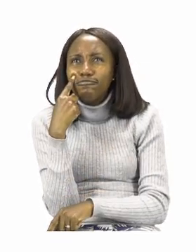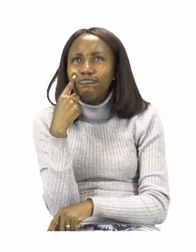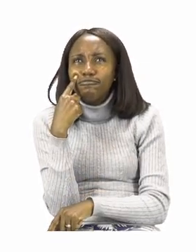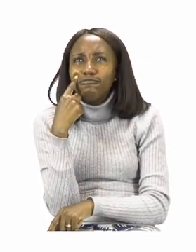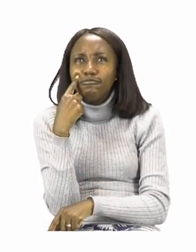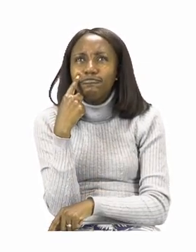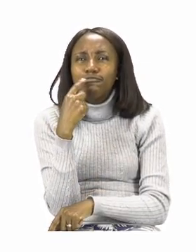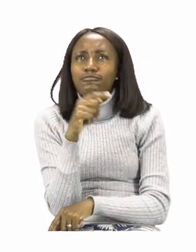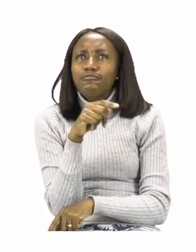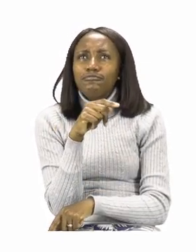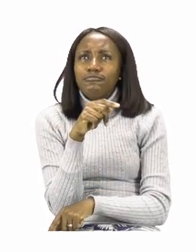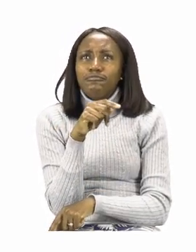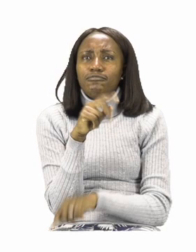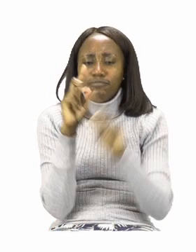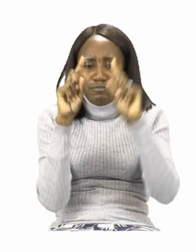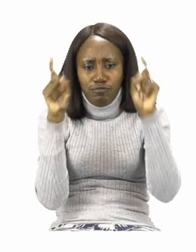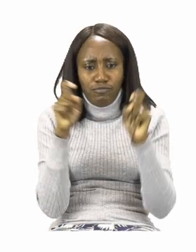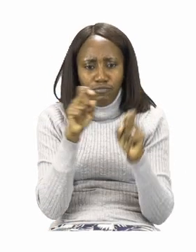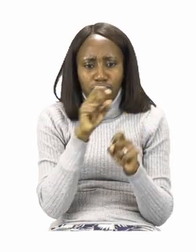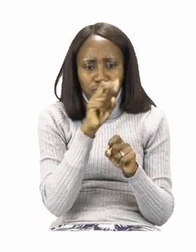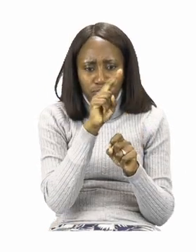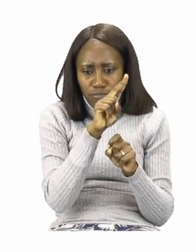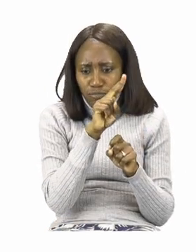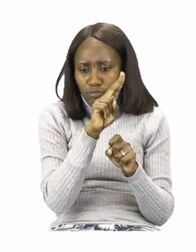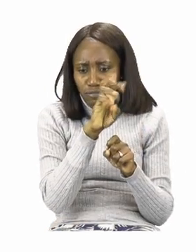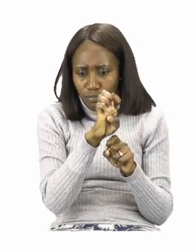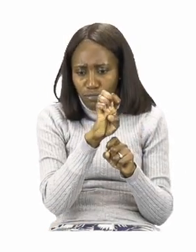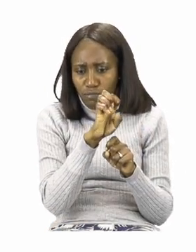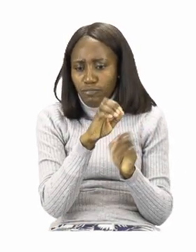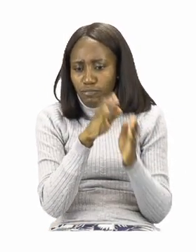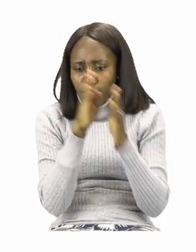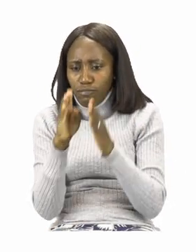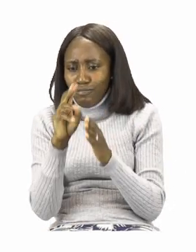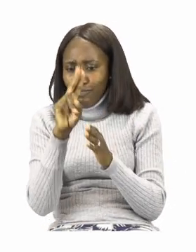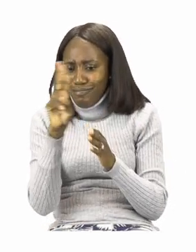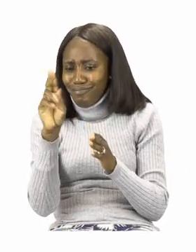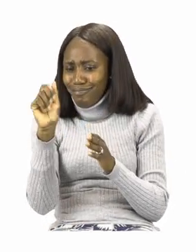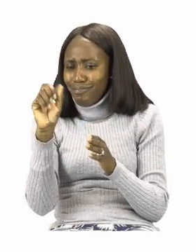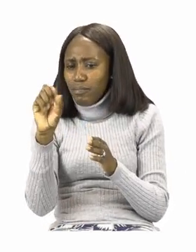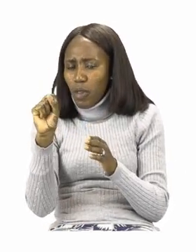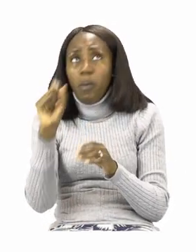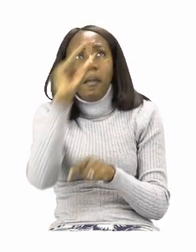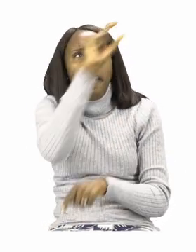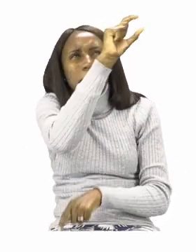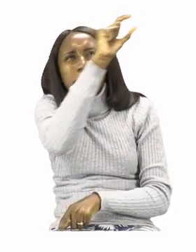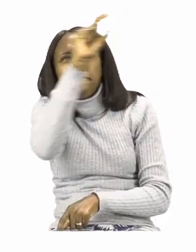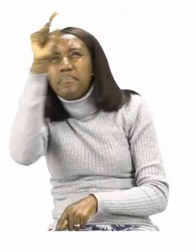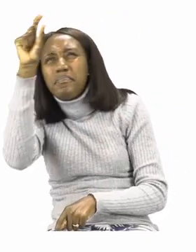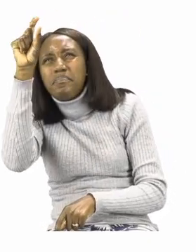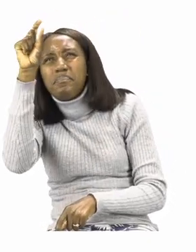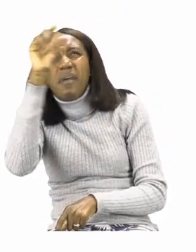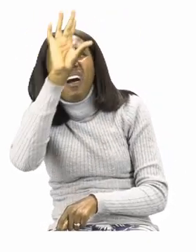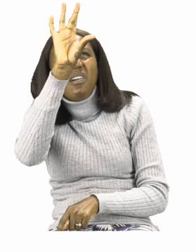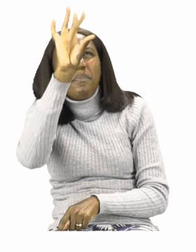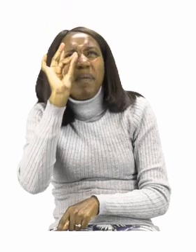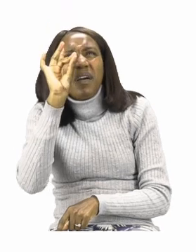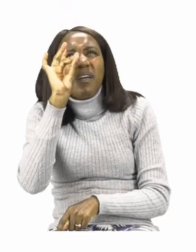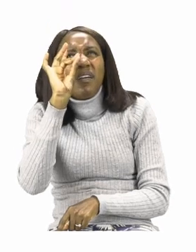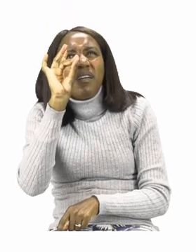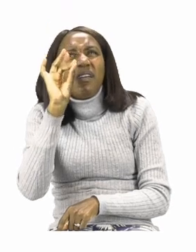which gives you a clue as to which contraction will fit in that